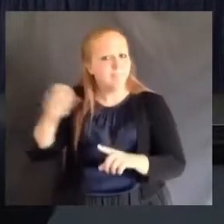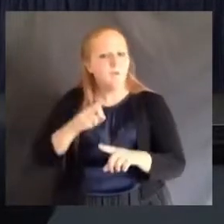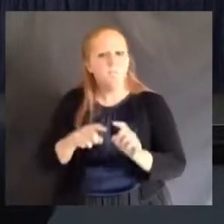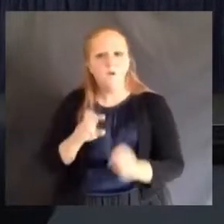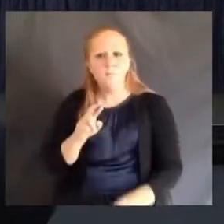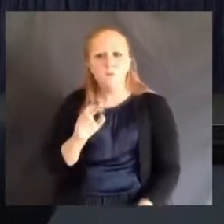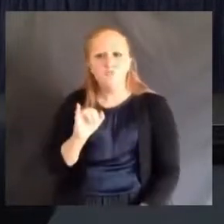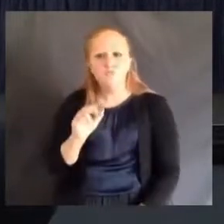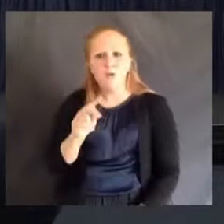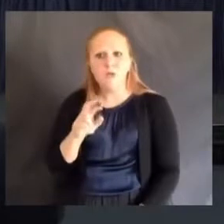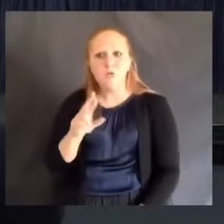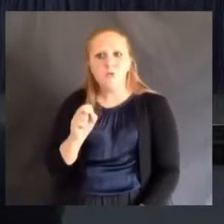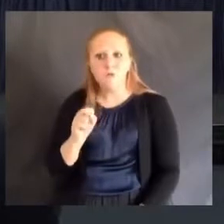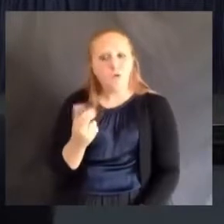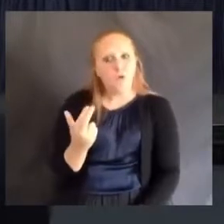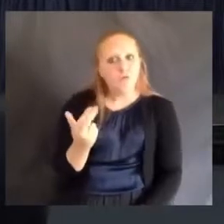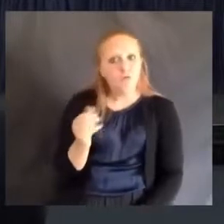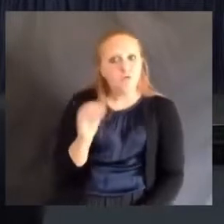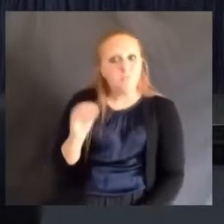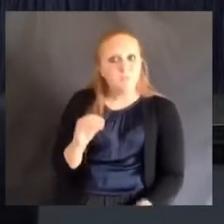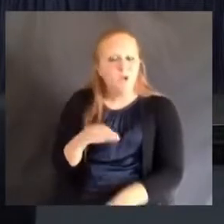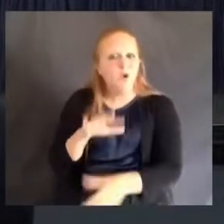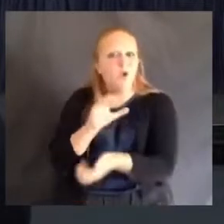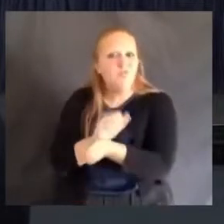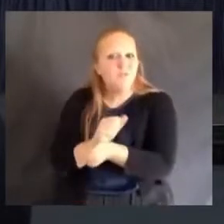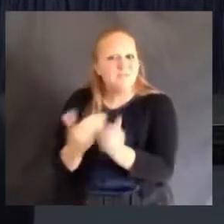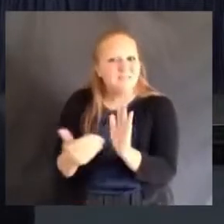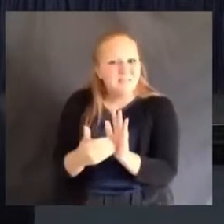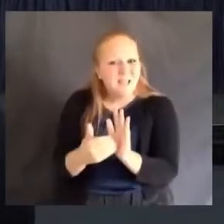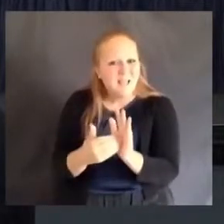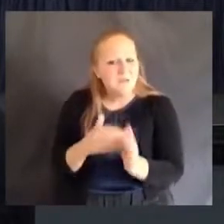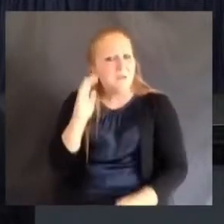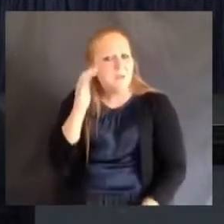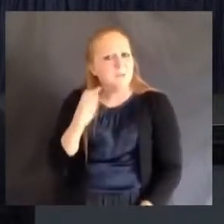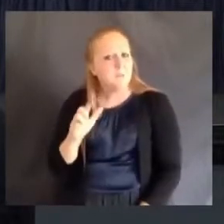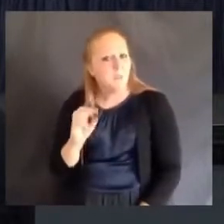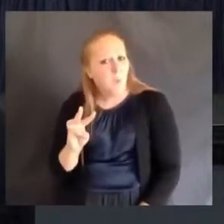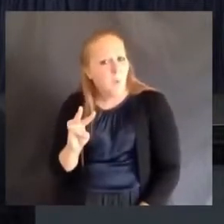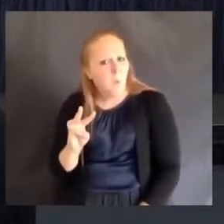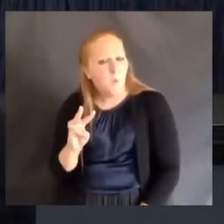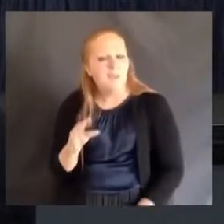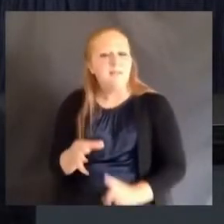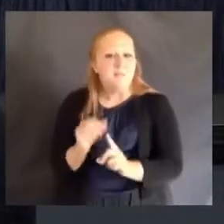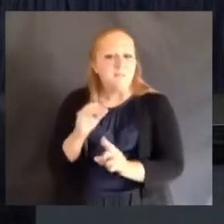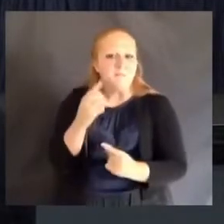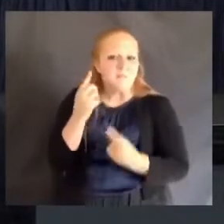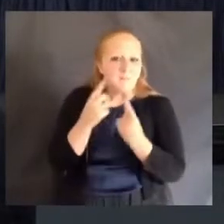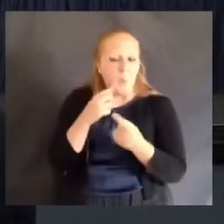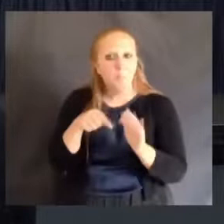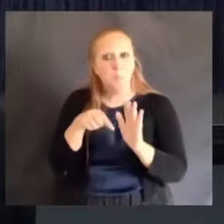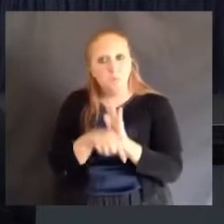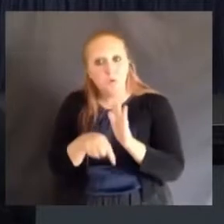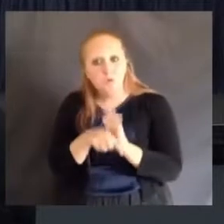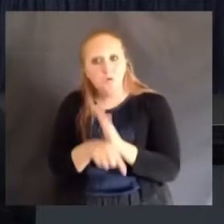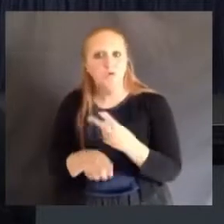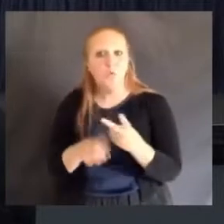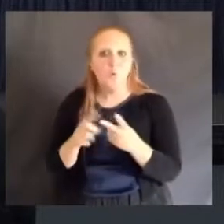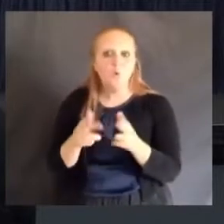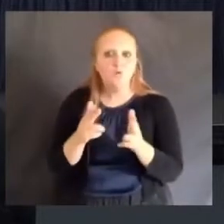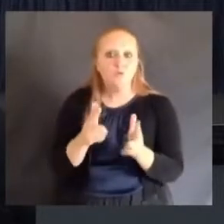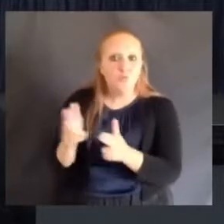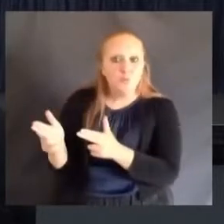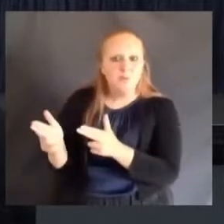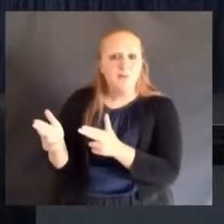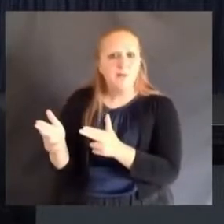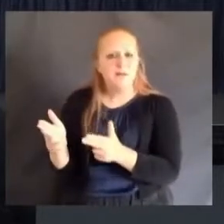were rearrested, which sounds like a low number unless you're talking about being rearrested for a shooting or for a murder. Is your sense that that was a contributor,